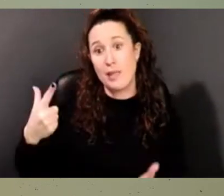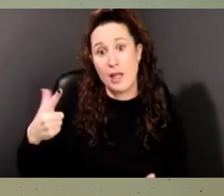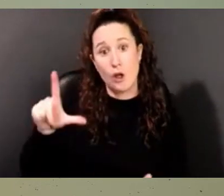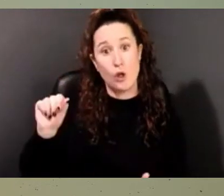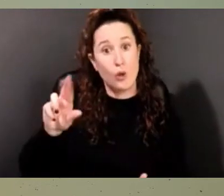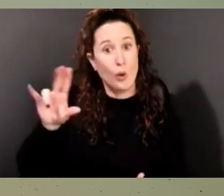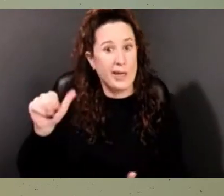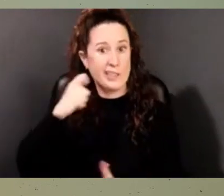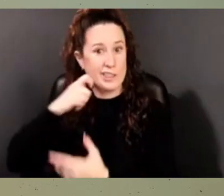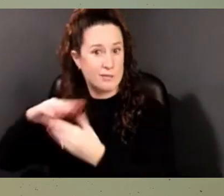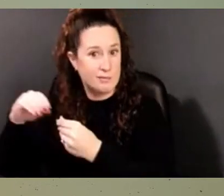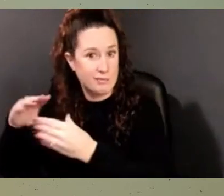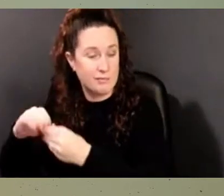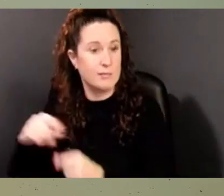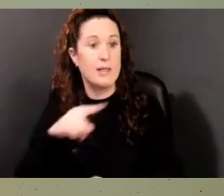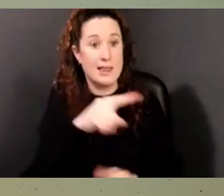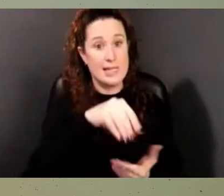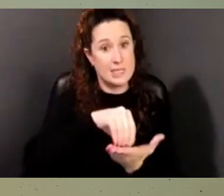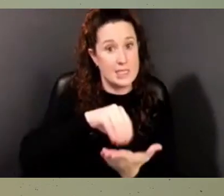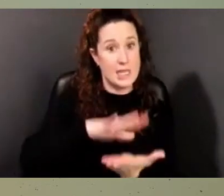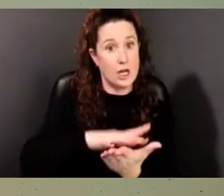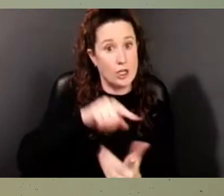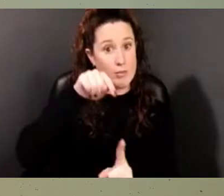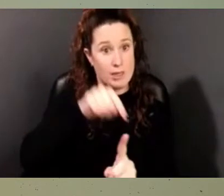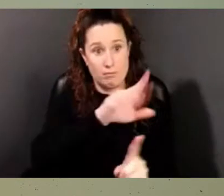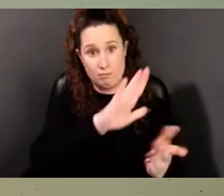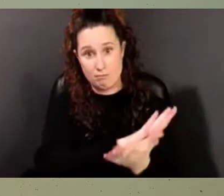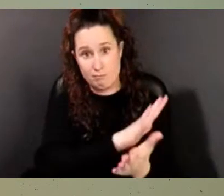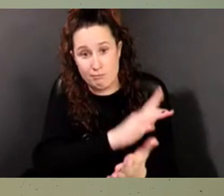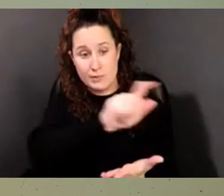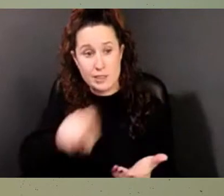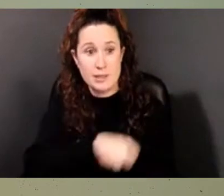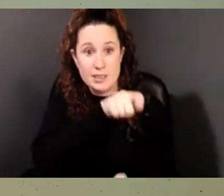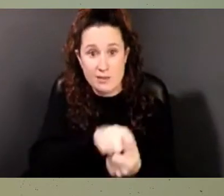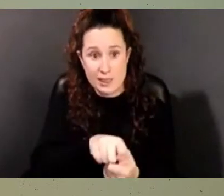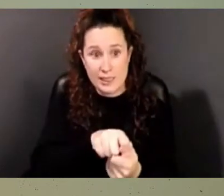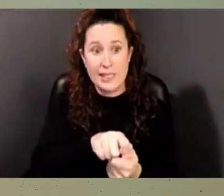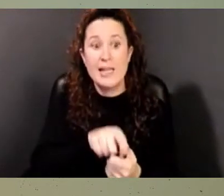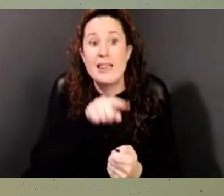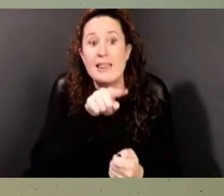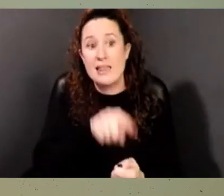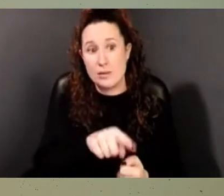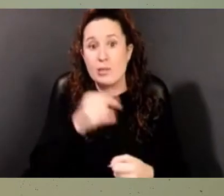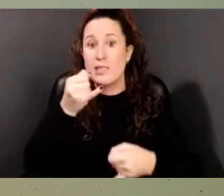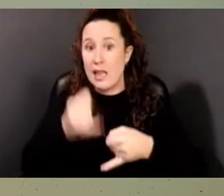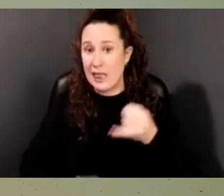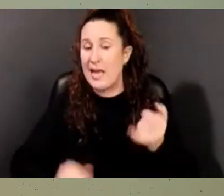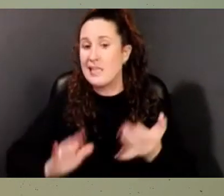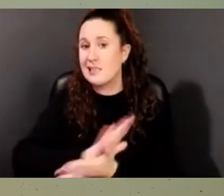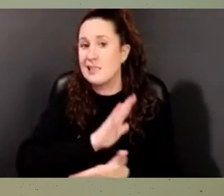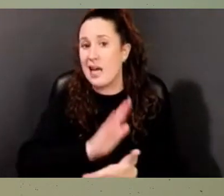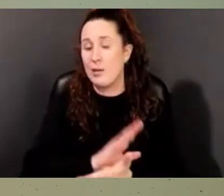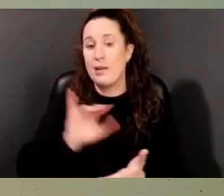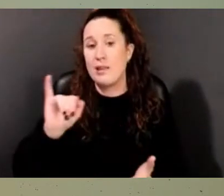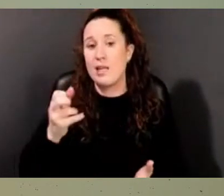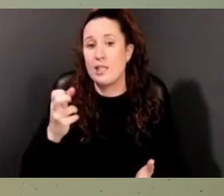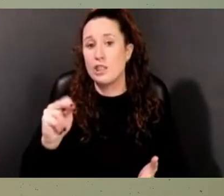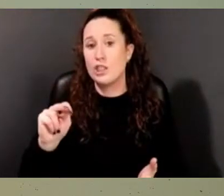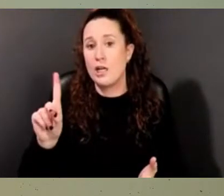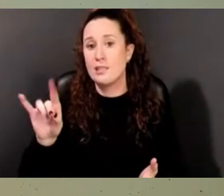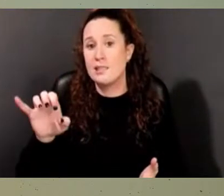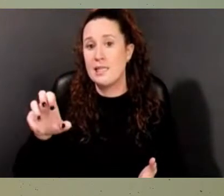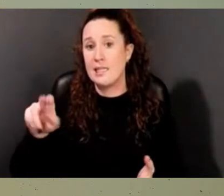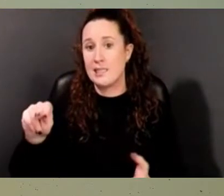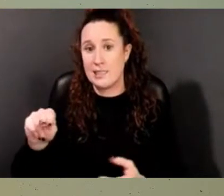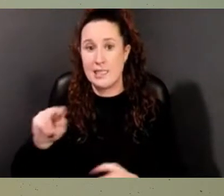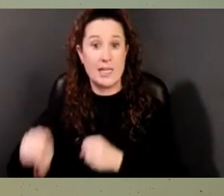earlier. This one specifically is the last one that he used to free all of the people he enslaved in